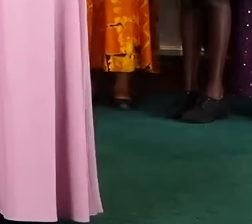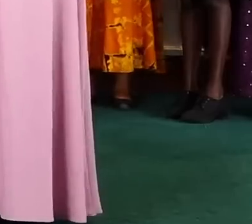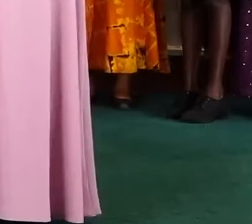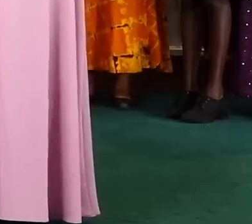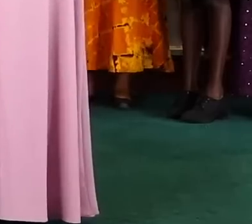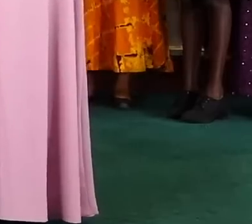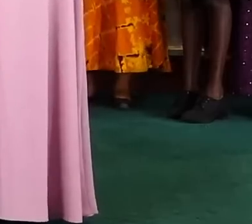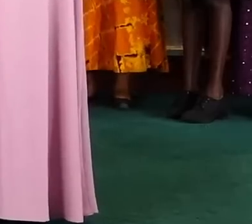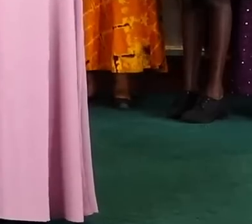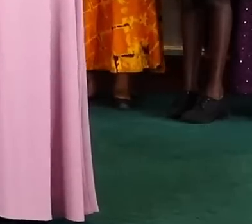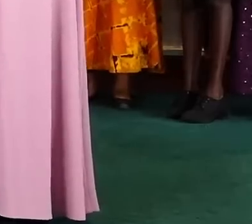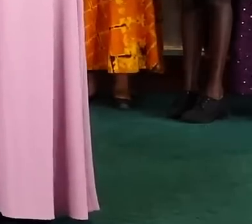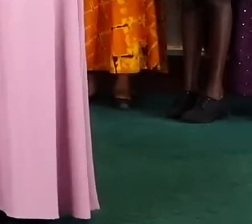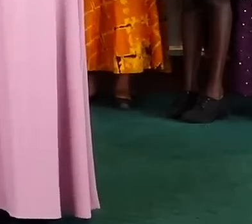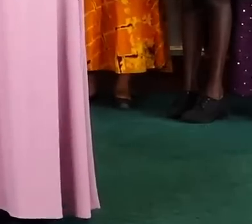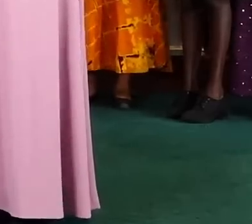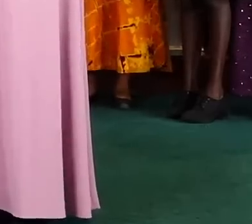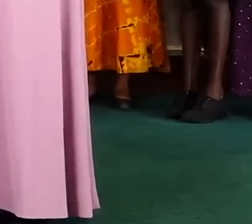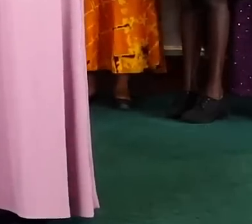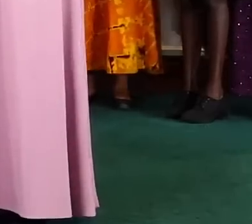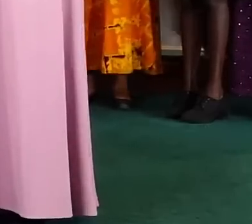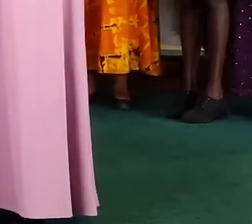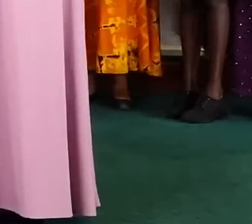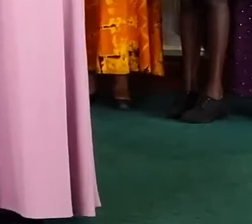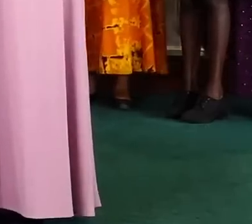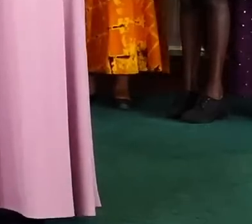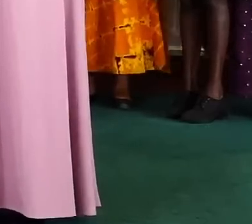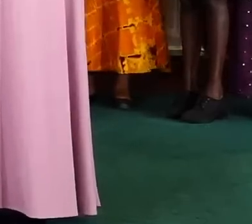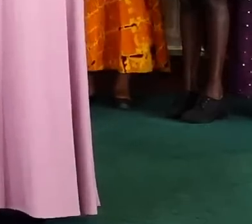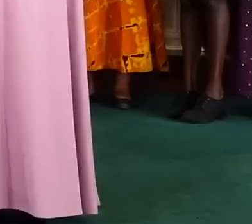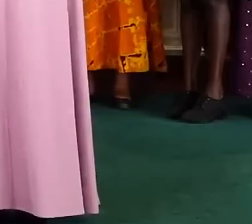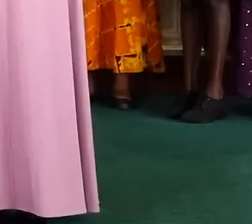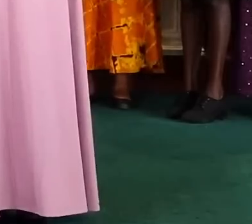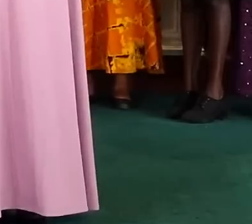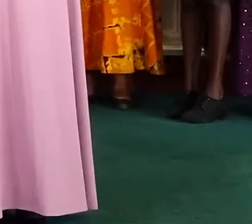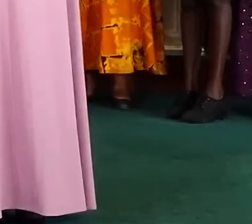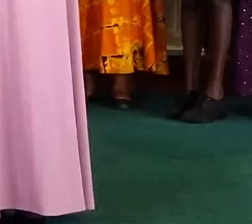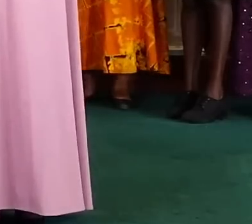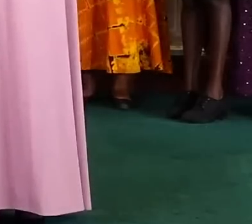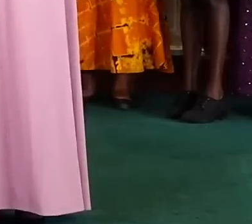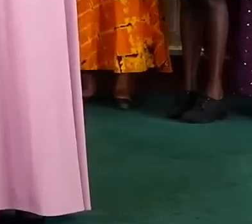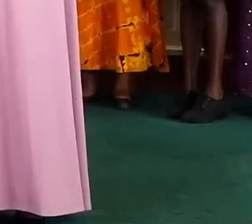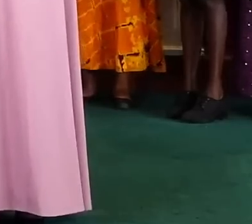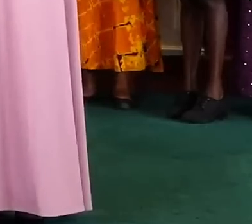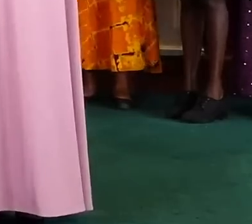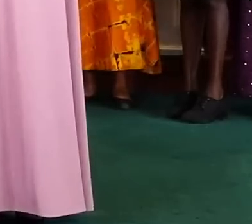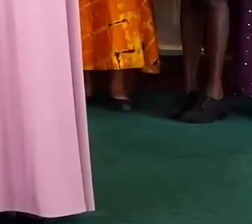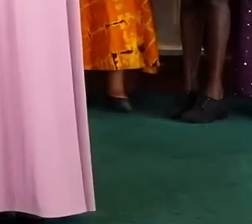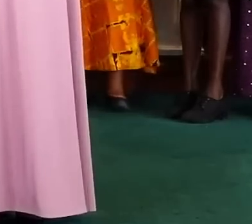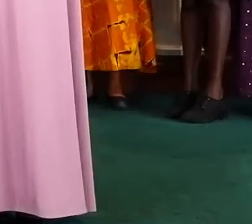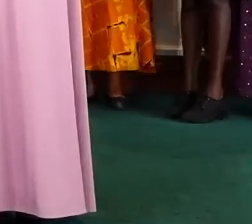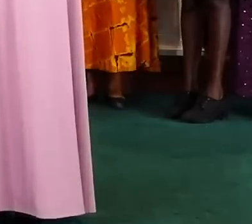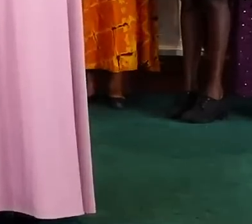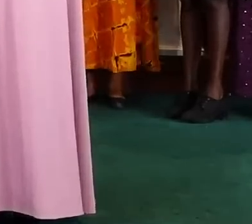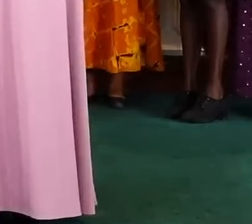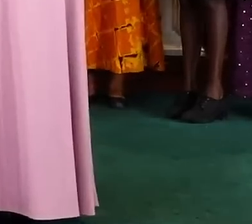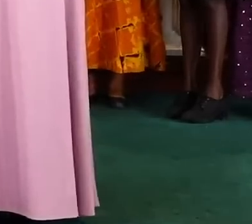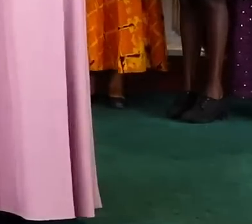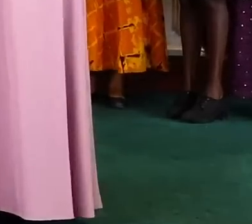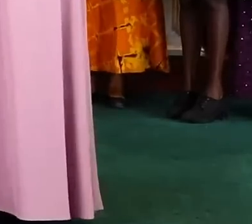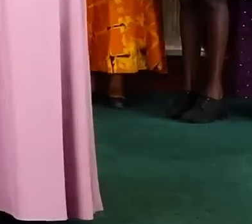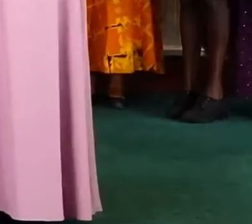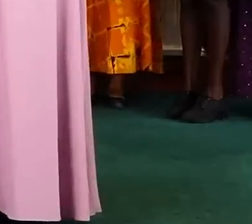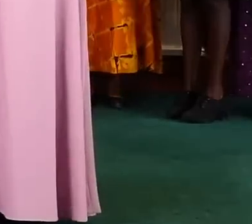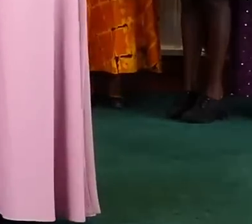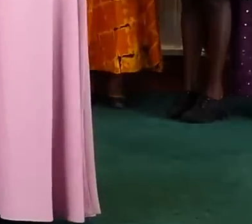another on the balcony, at the back of the tent on the outside. If you're in the tent and you have not yet done so, come. Those of you